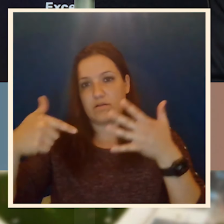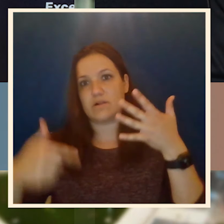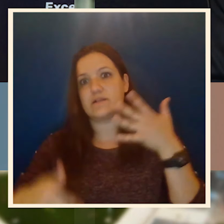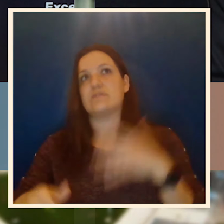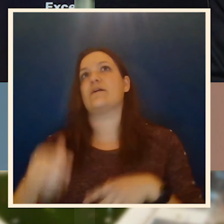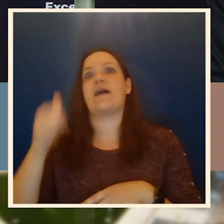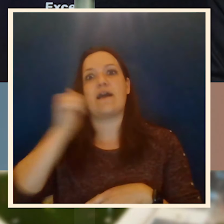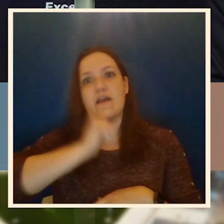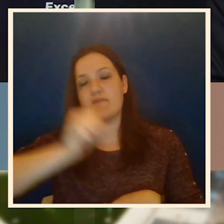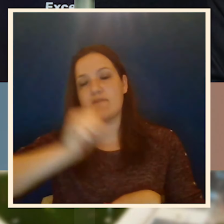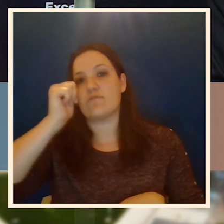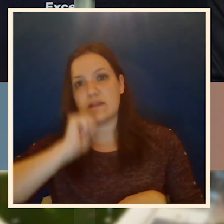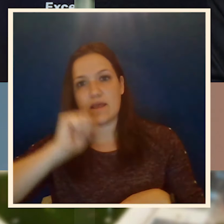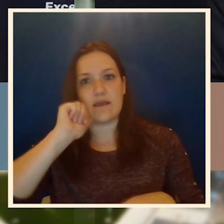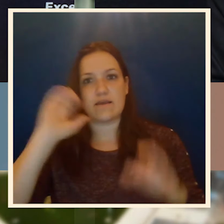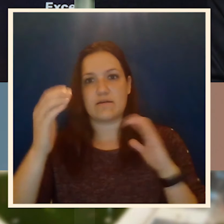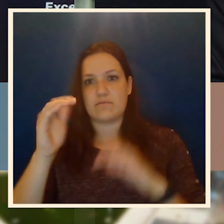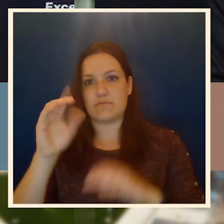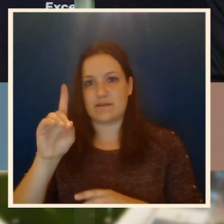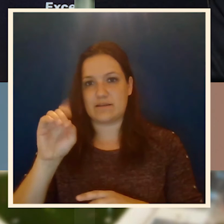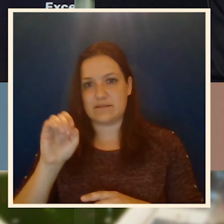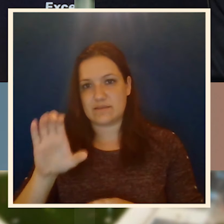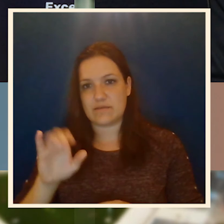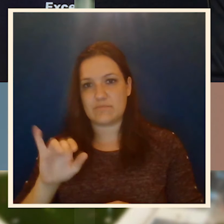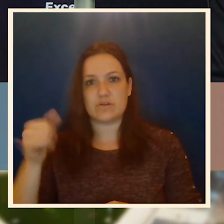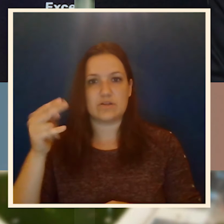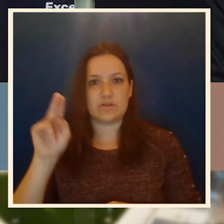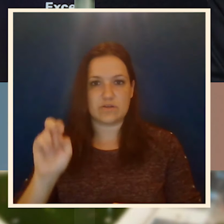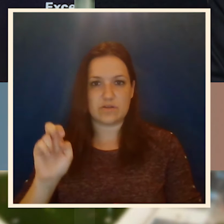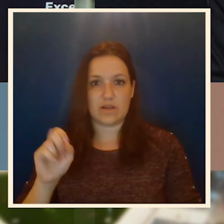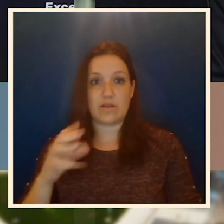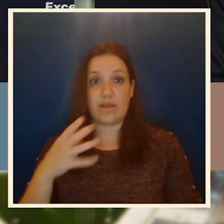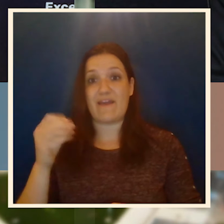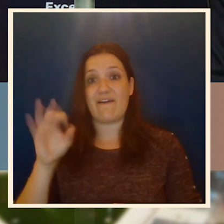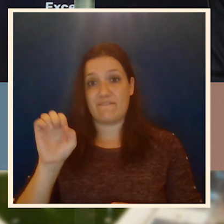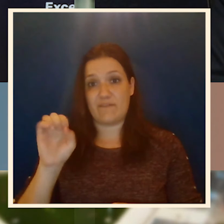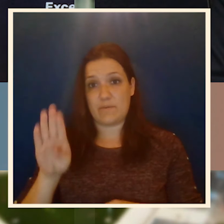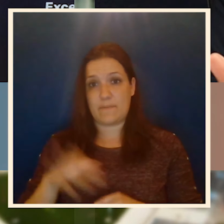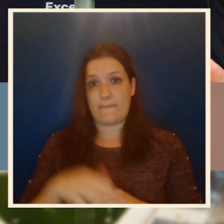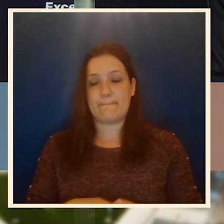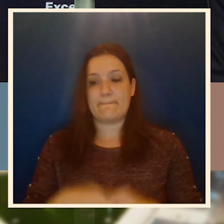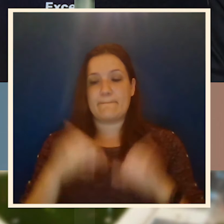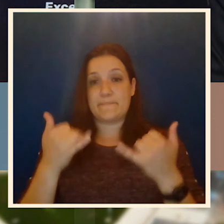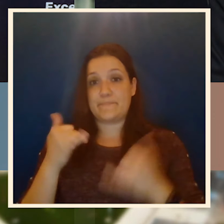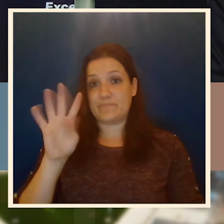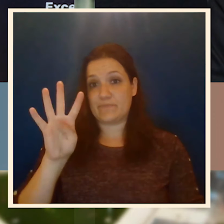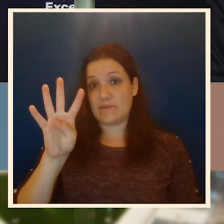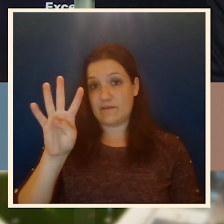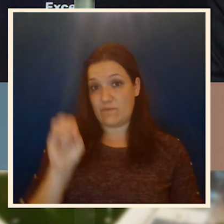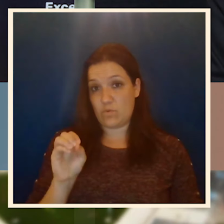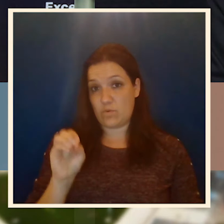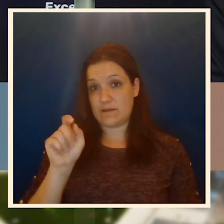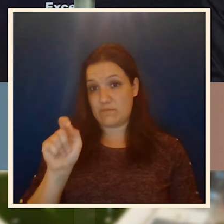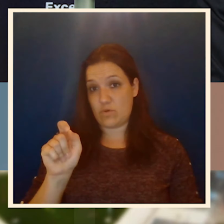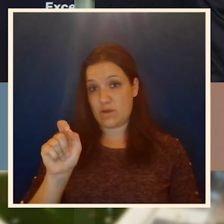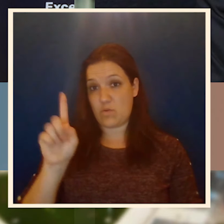the thousands of COVID deaths that were being reported every day back in December and January and even